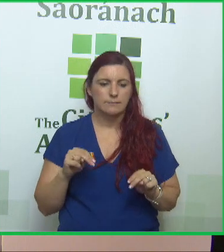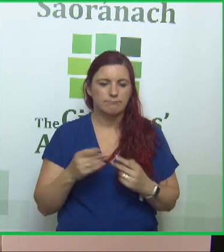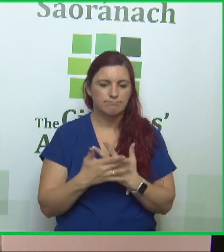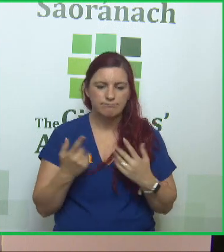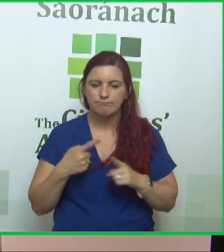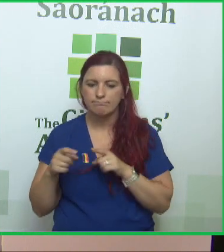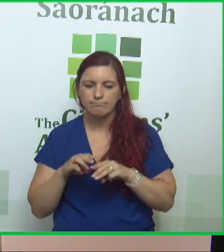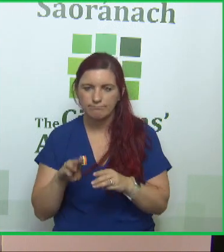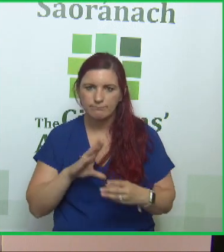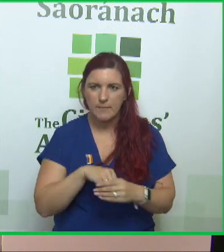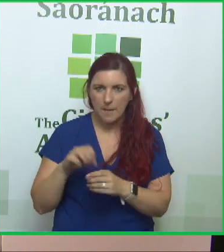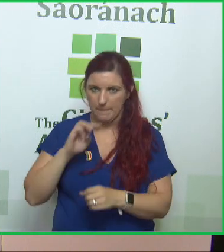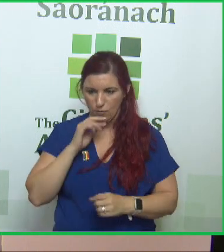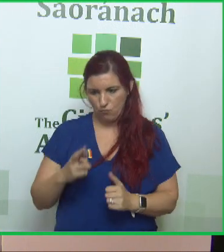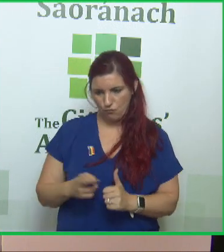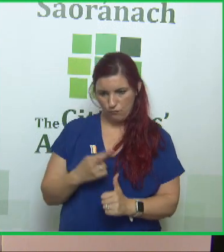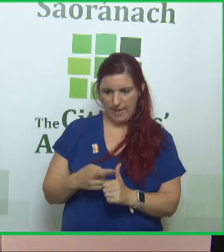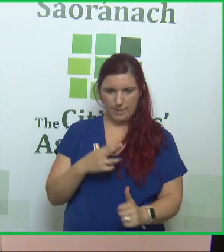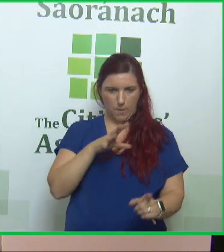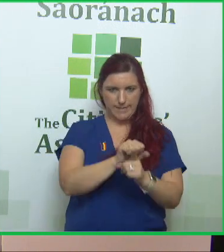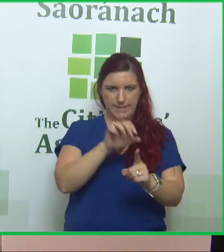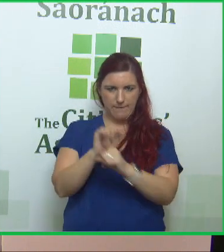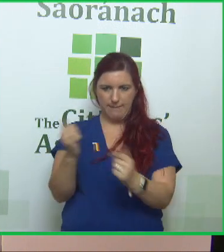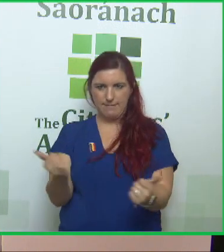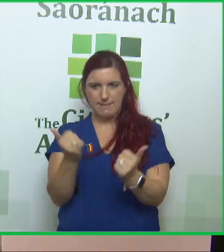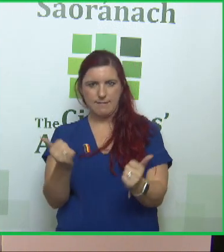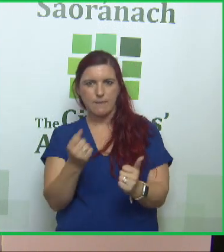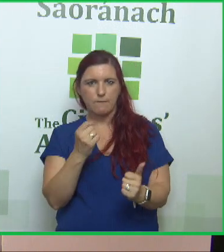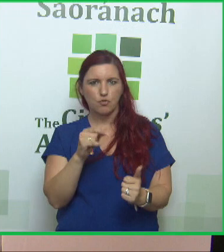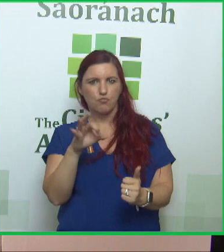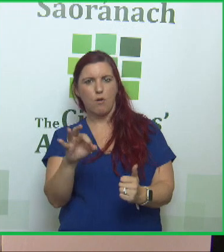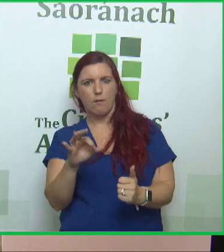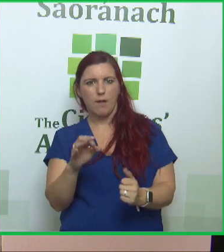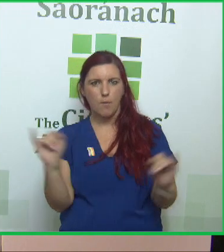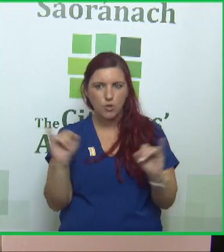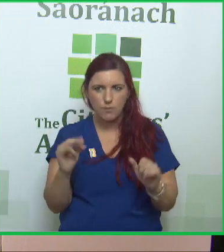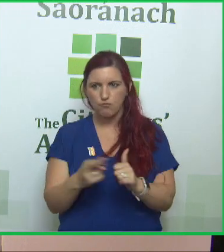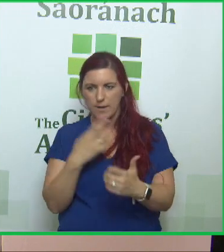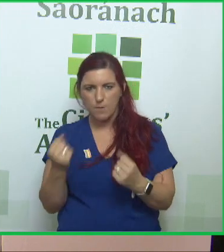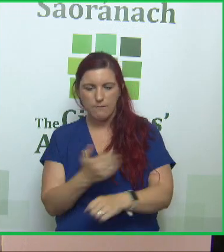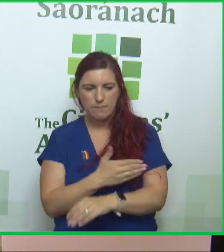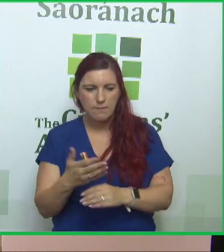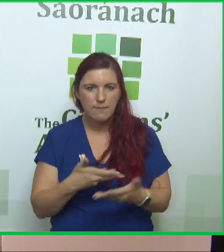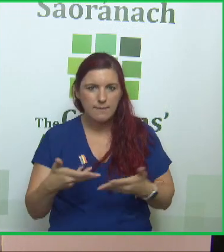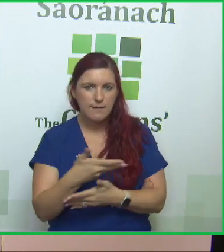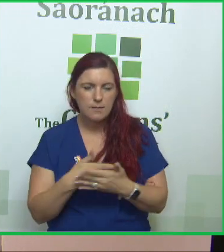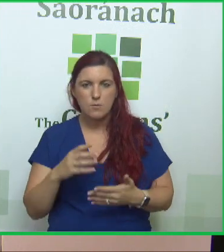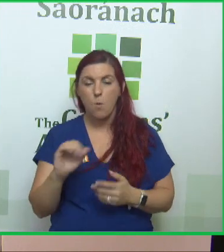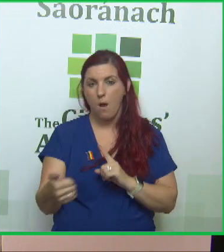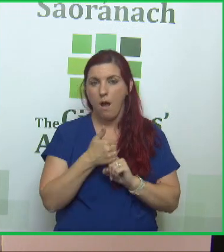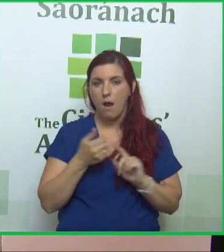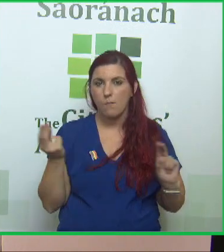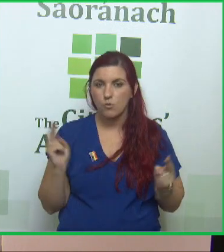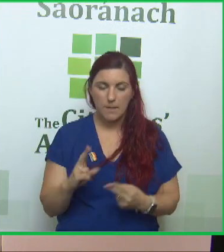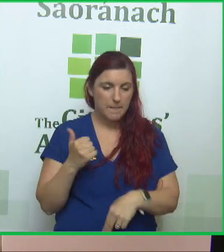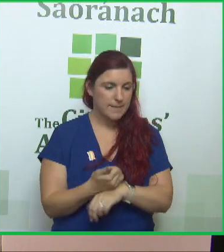that help so that we're ready to identify the signs of a drug emergency and ready for those discussions. So our harm reduction is based on the same ethos